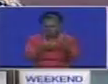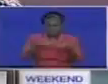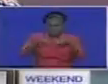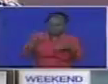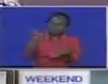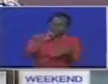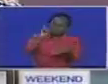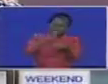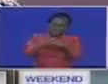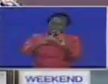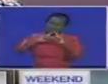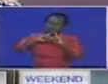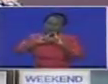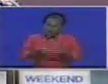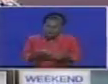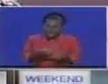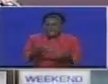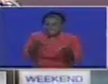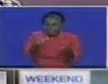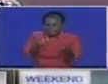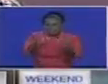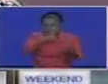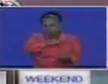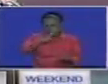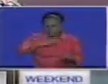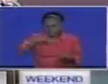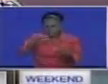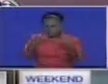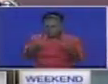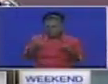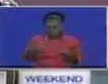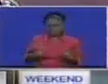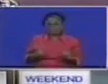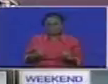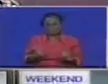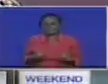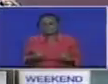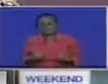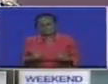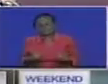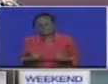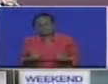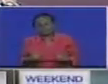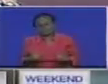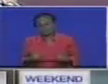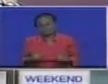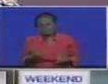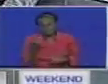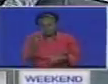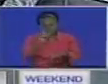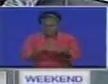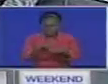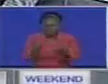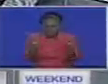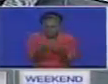tomorrow. Once they give us directions, as a board or any other organ, we'll be able to effect whatever directions they're going to give. Okay. Yes. I'm sorry, we have very little time. If you can conclude